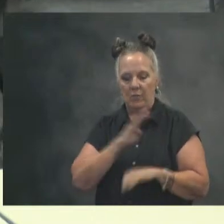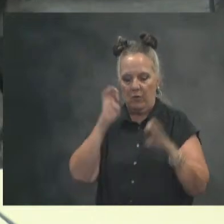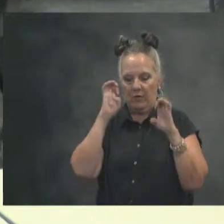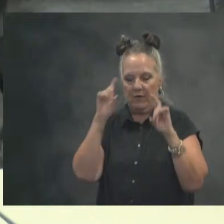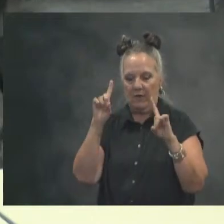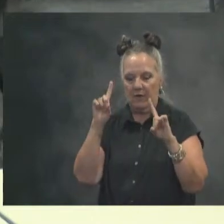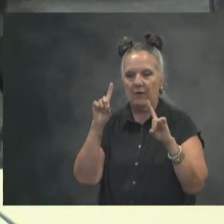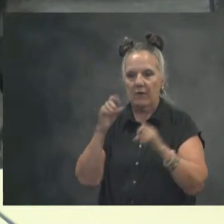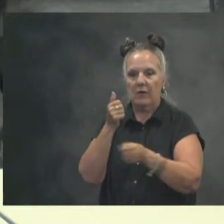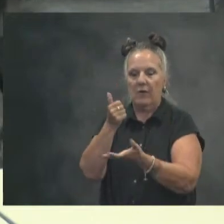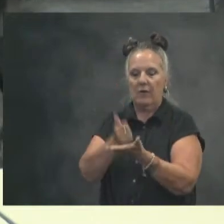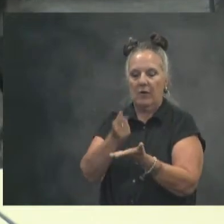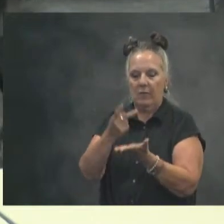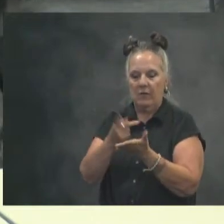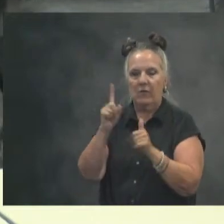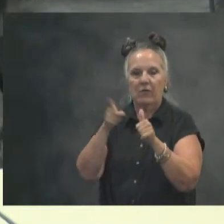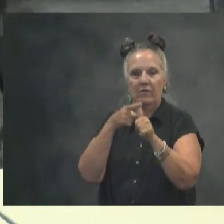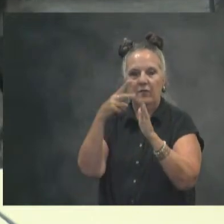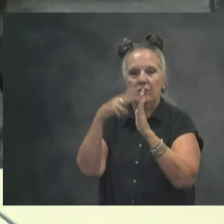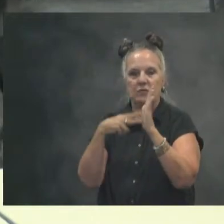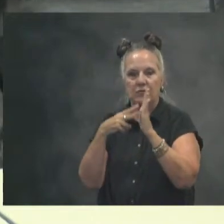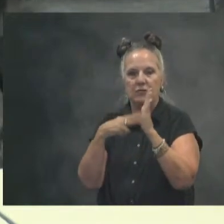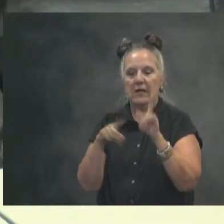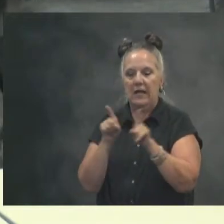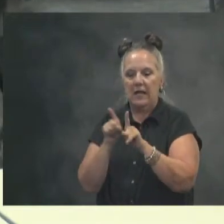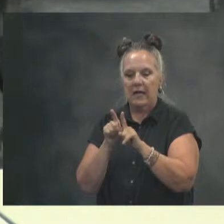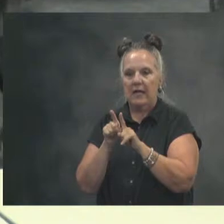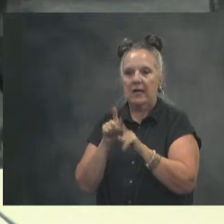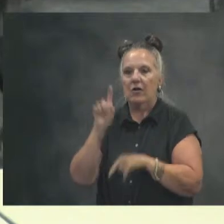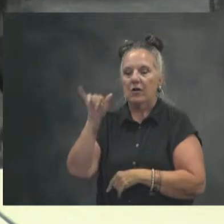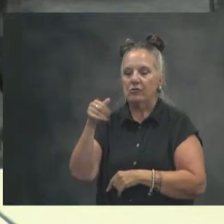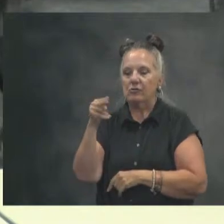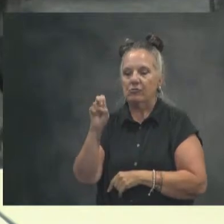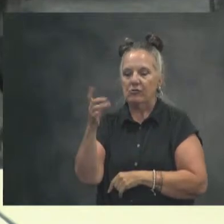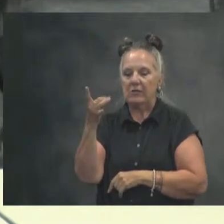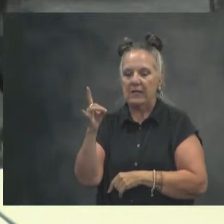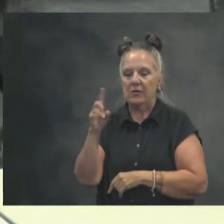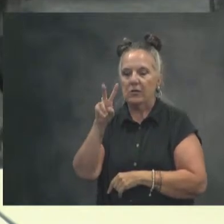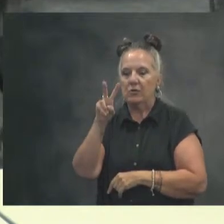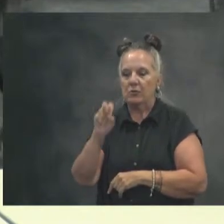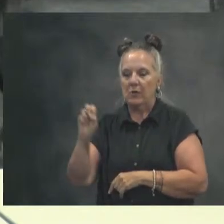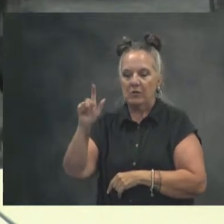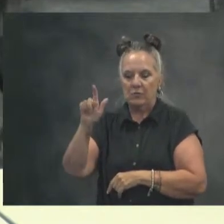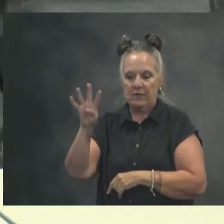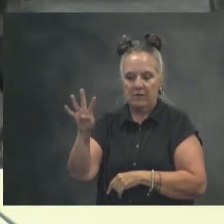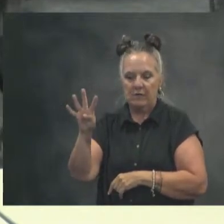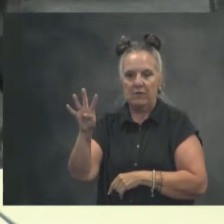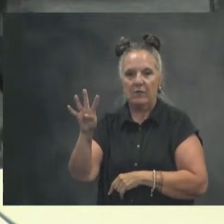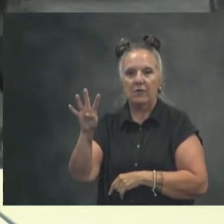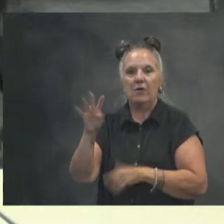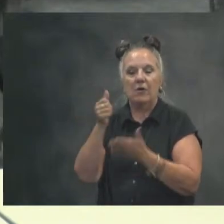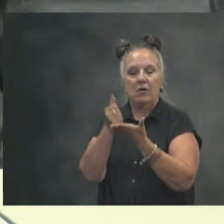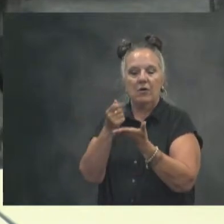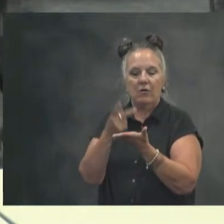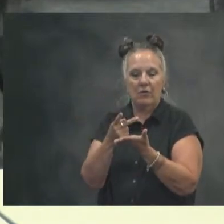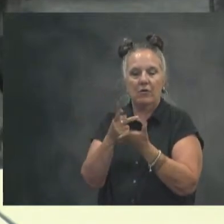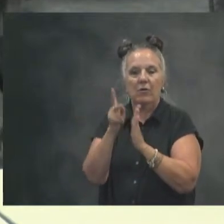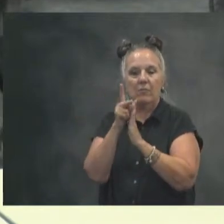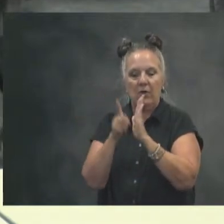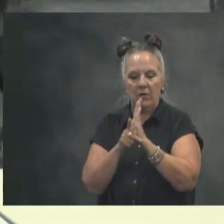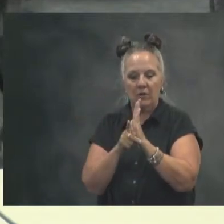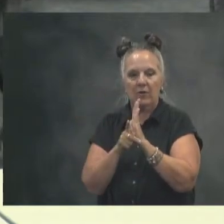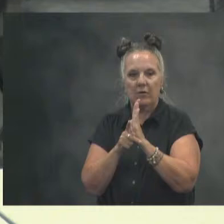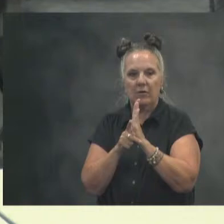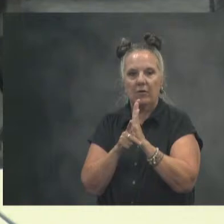the first reading of the proposed changes at its public business meeting on June 18, 2024. Following the approval, the policy committee